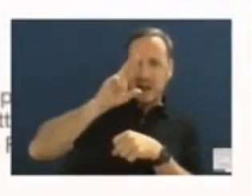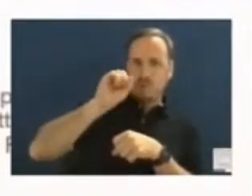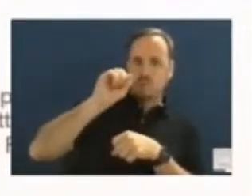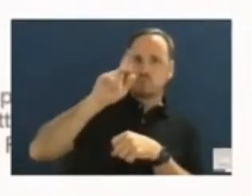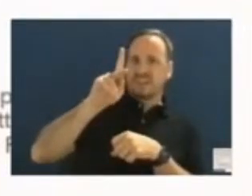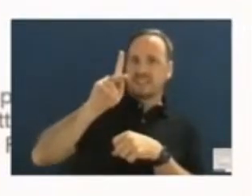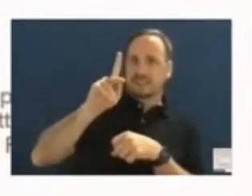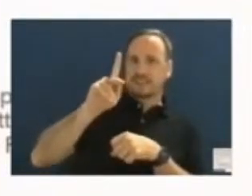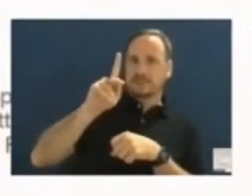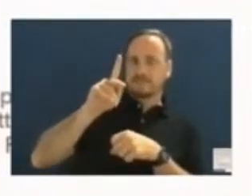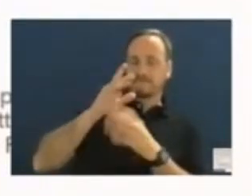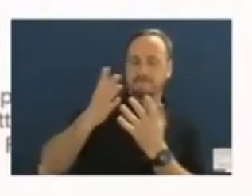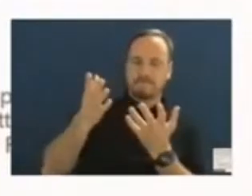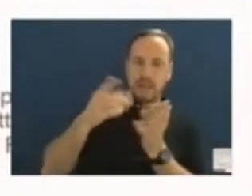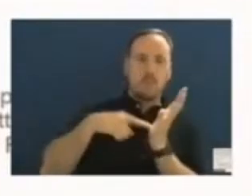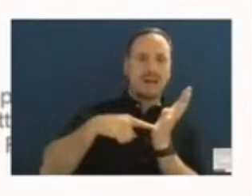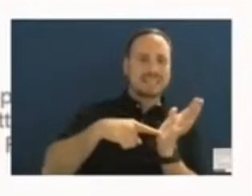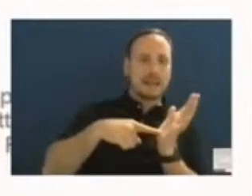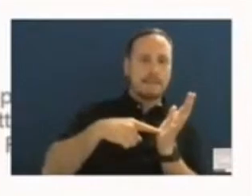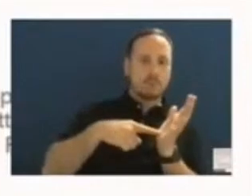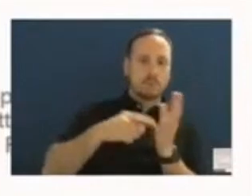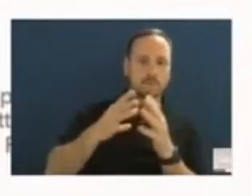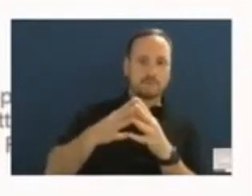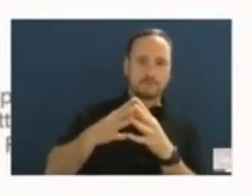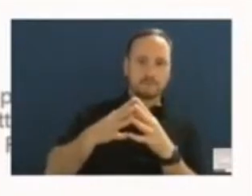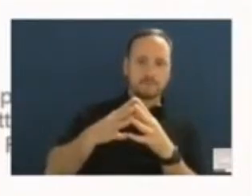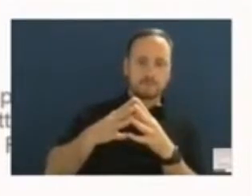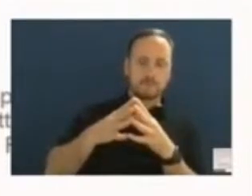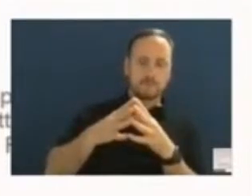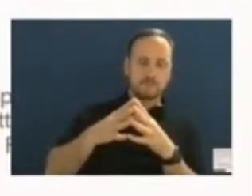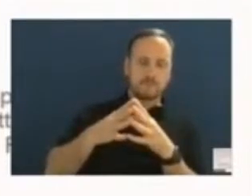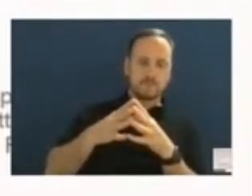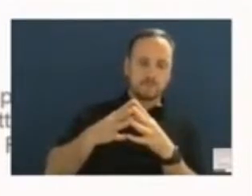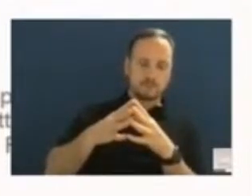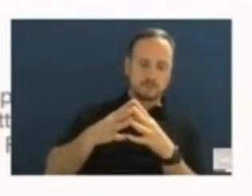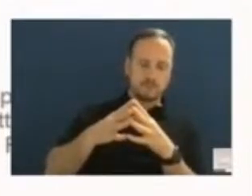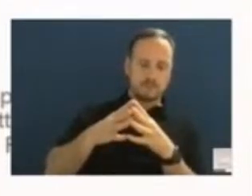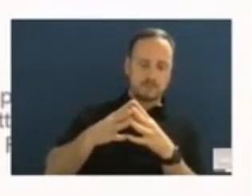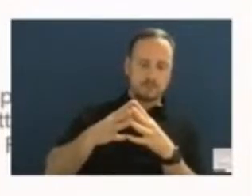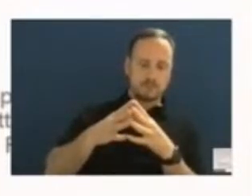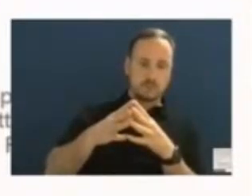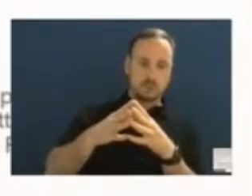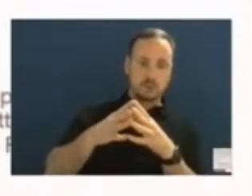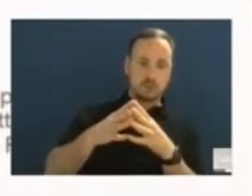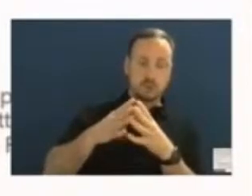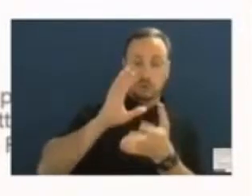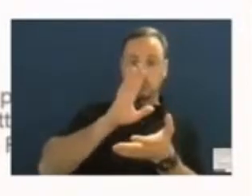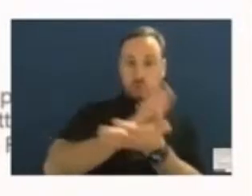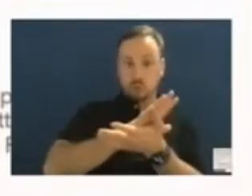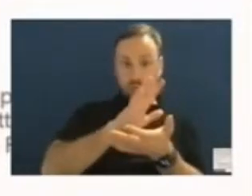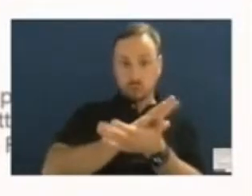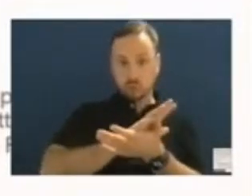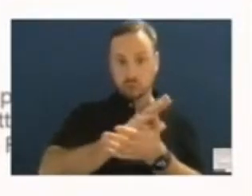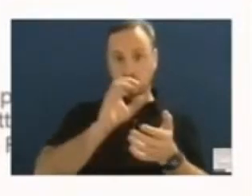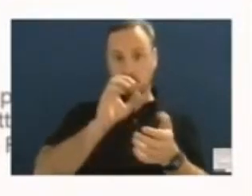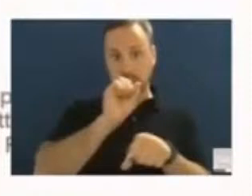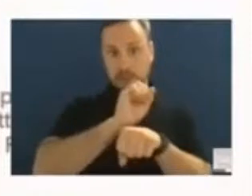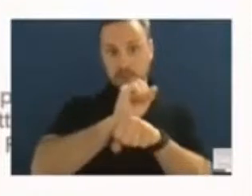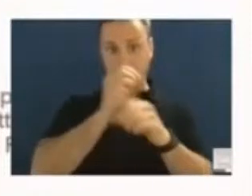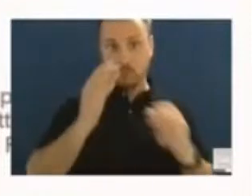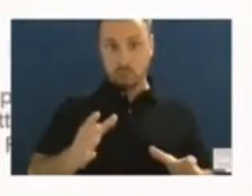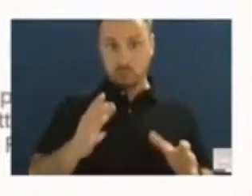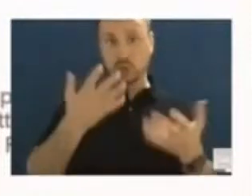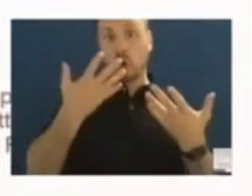for example, and I've skipped ahead a little bit to the second bullet, school-based employees who have received approval from HR to work